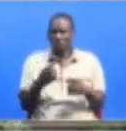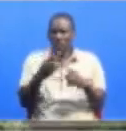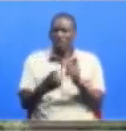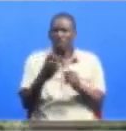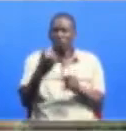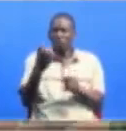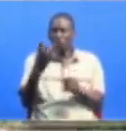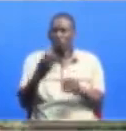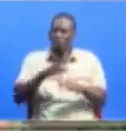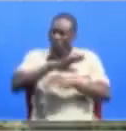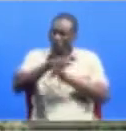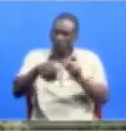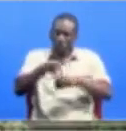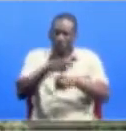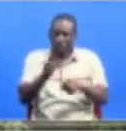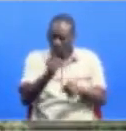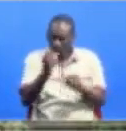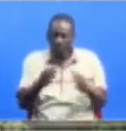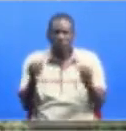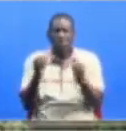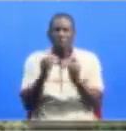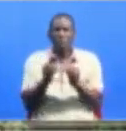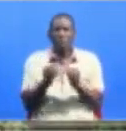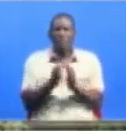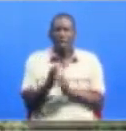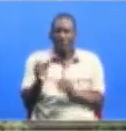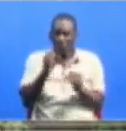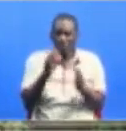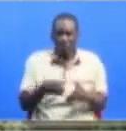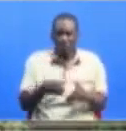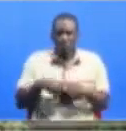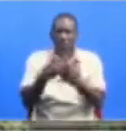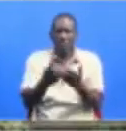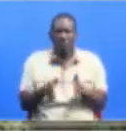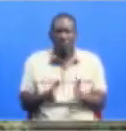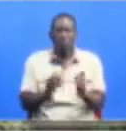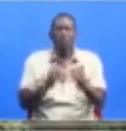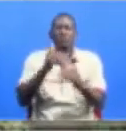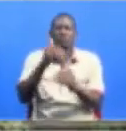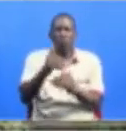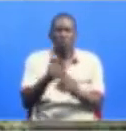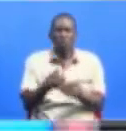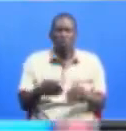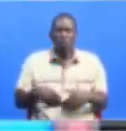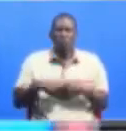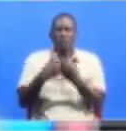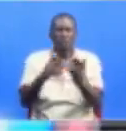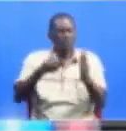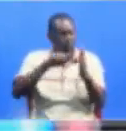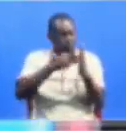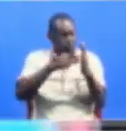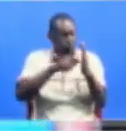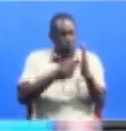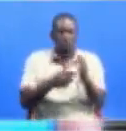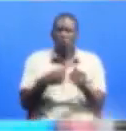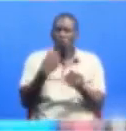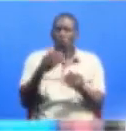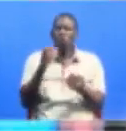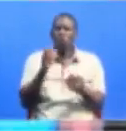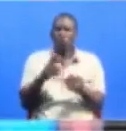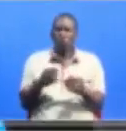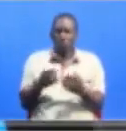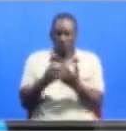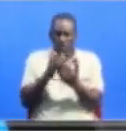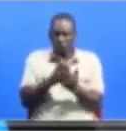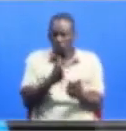2024, the entire nation, the elders will meet, the elders will give the way forward, we will give instructions who is supposed to